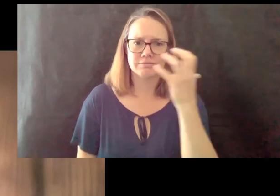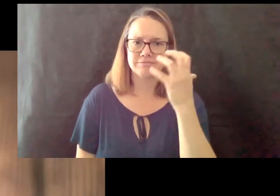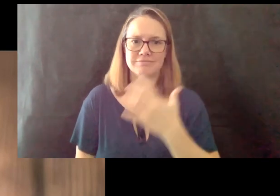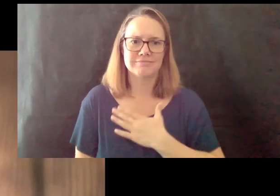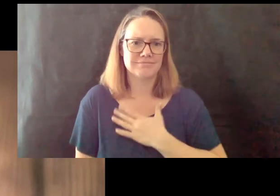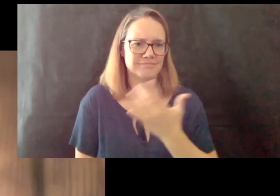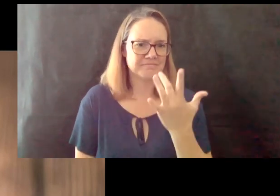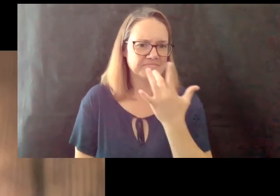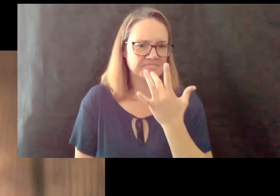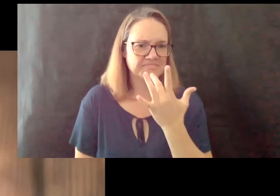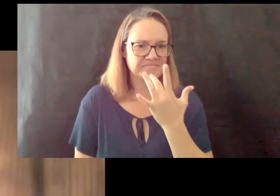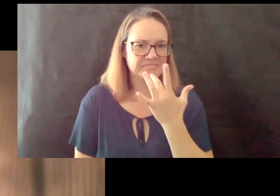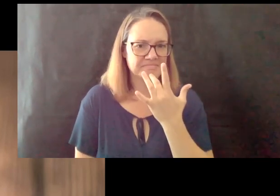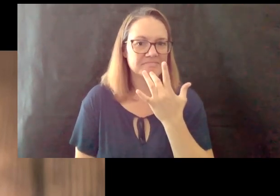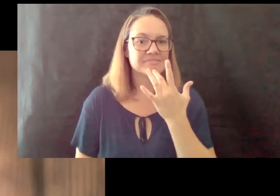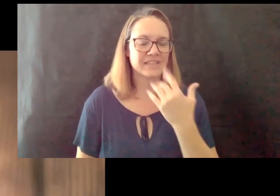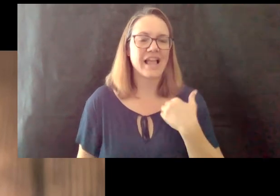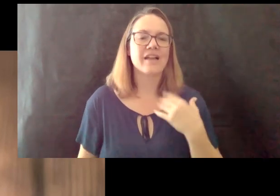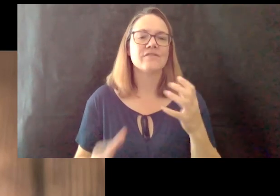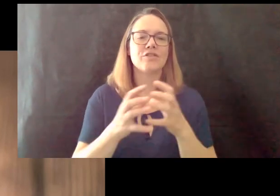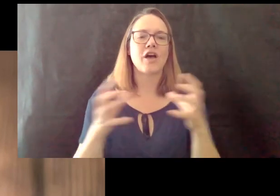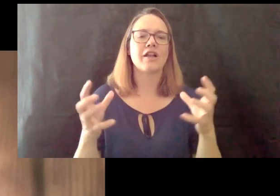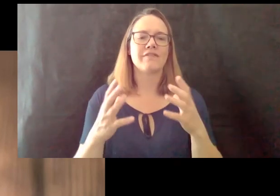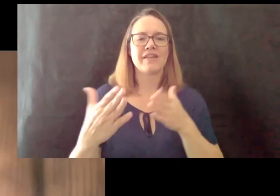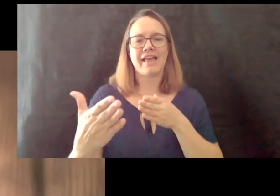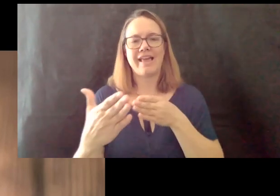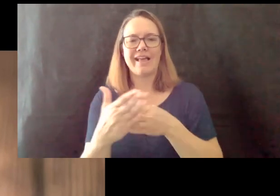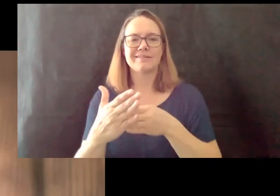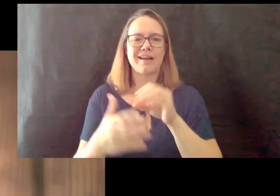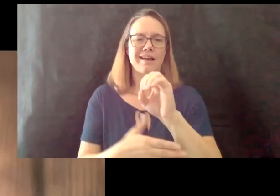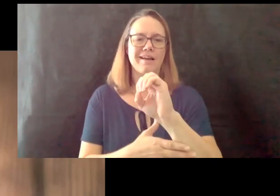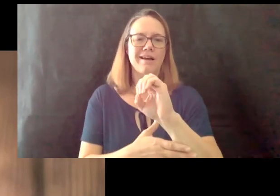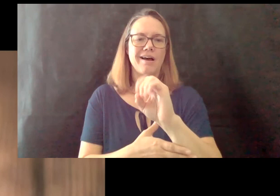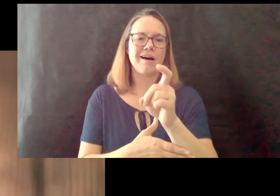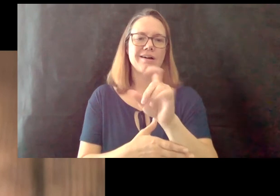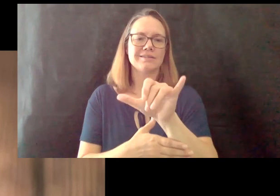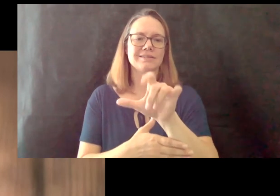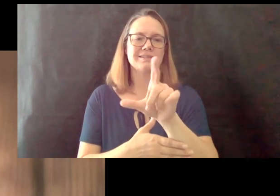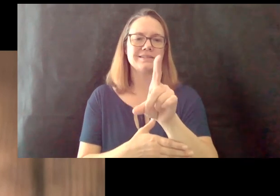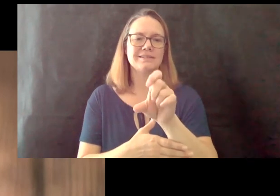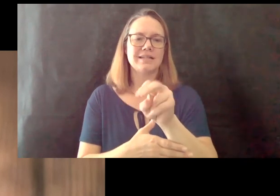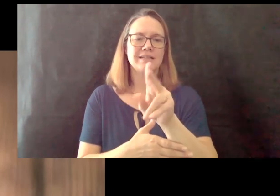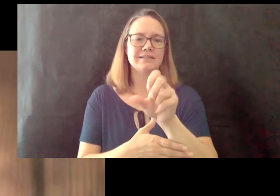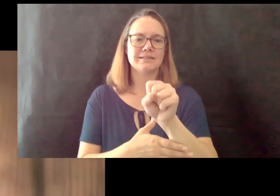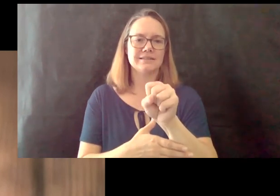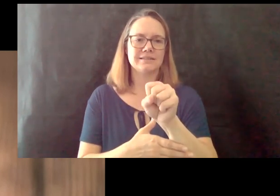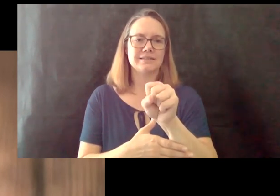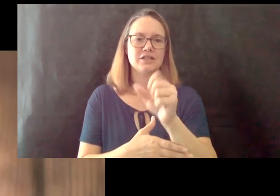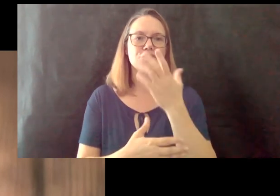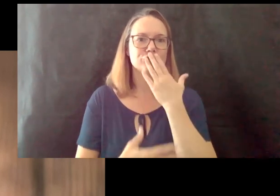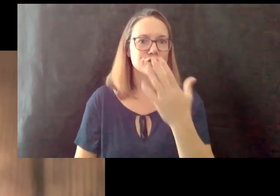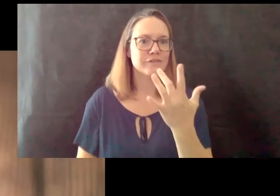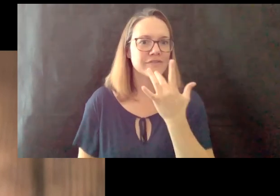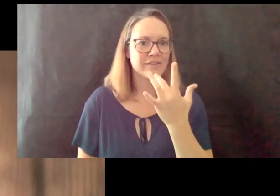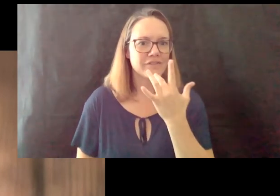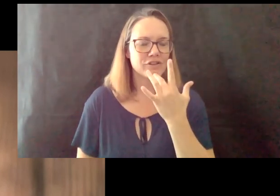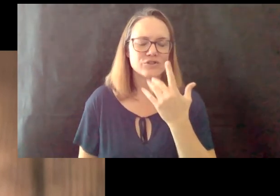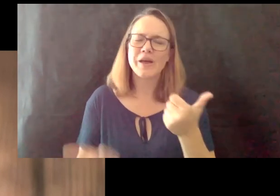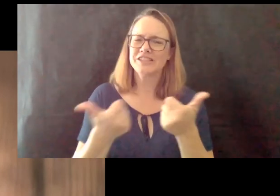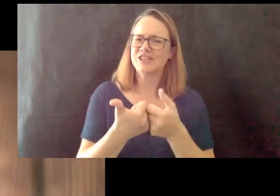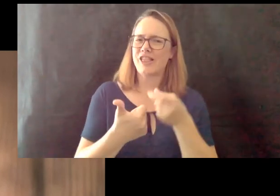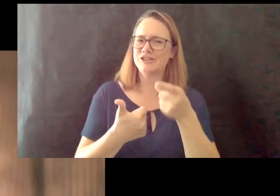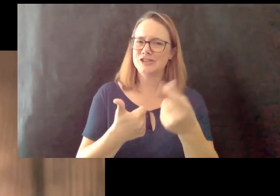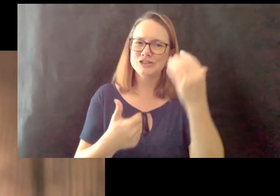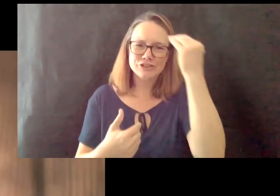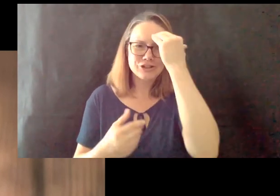one of my favorite spices or herbs. Has a lot of antioxidants and anti-inflammatory properties. So, you know,